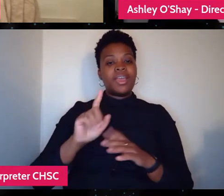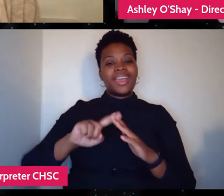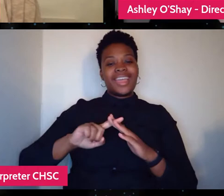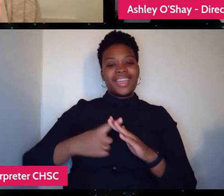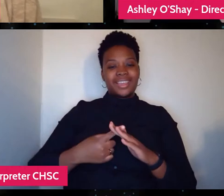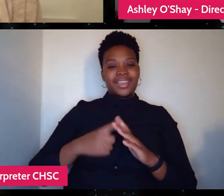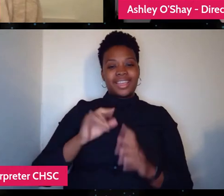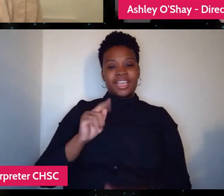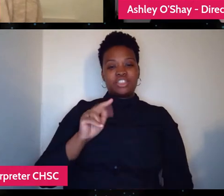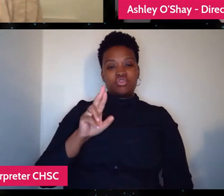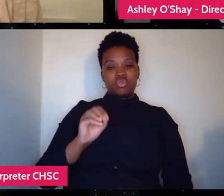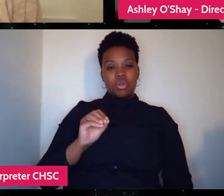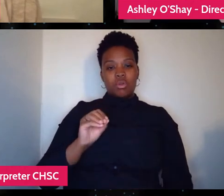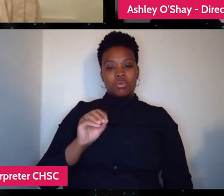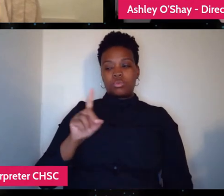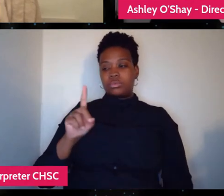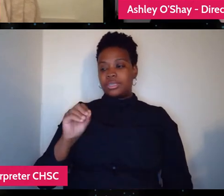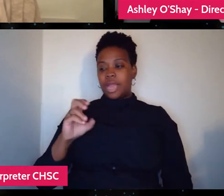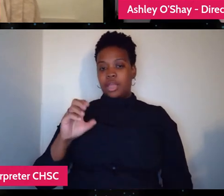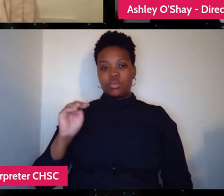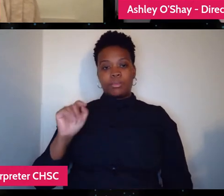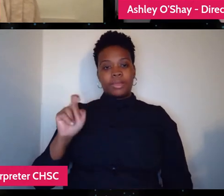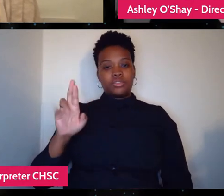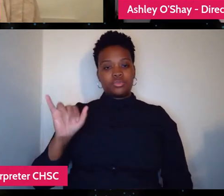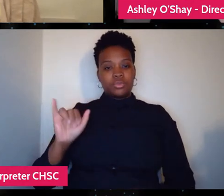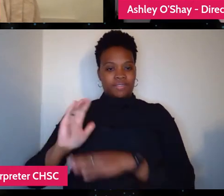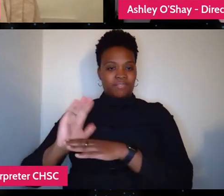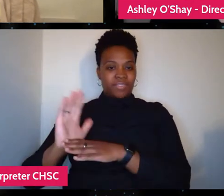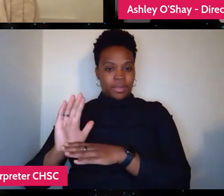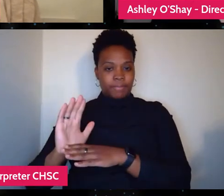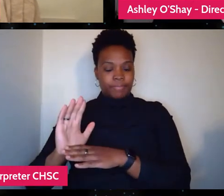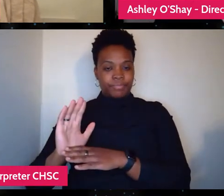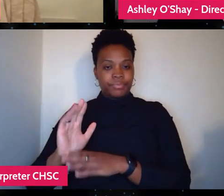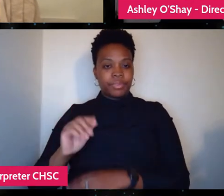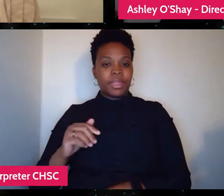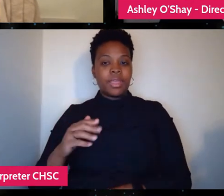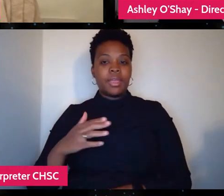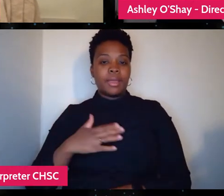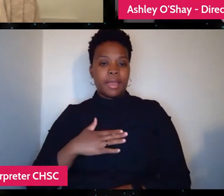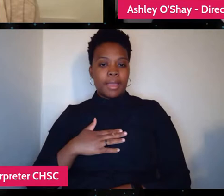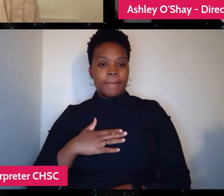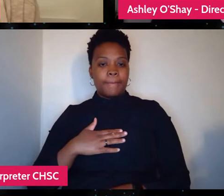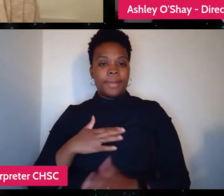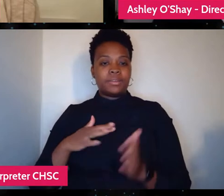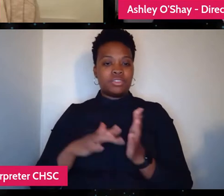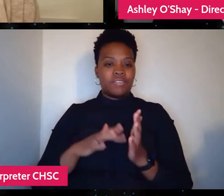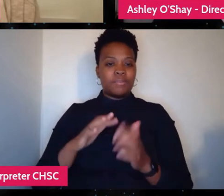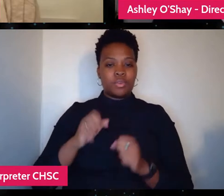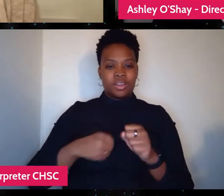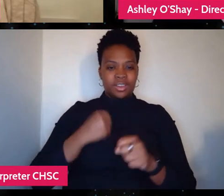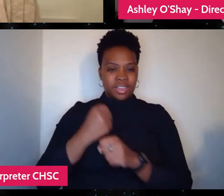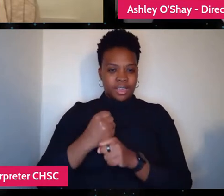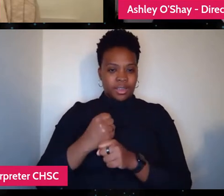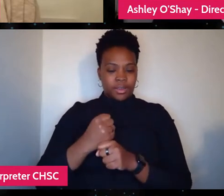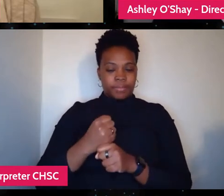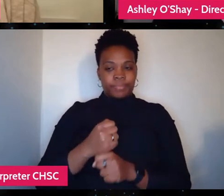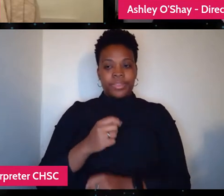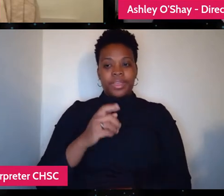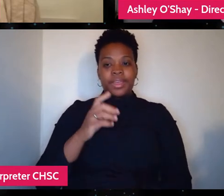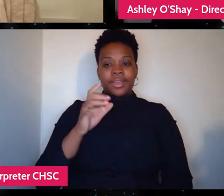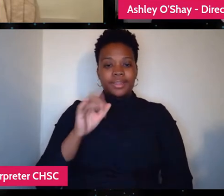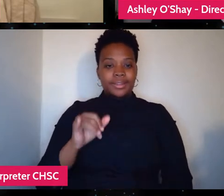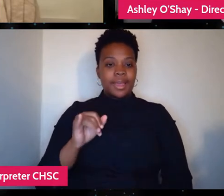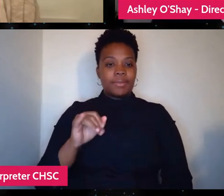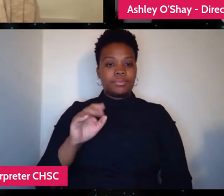documentary production class my sophomore year. And that was like the first time that I was introduced to like critically acclaimed documentary